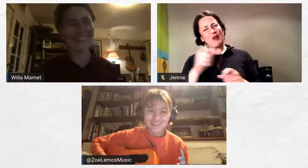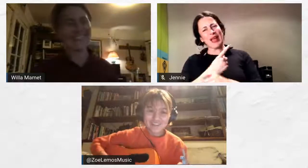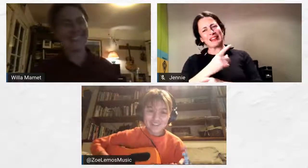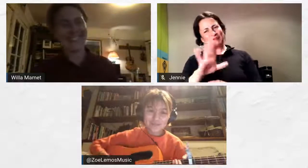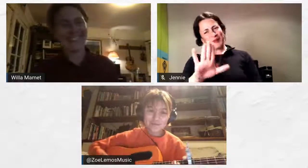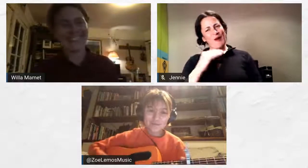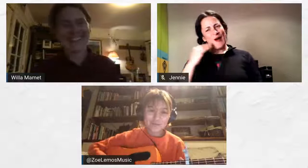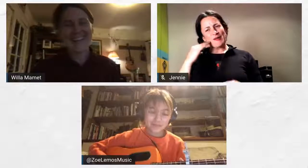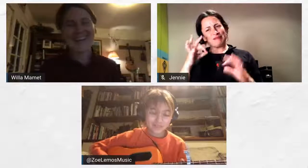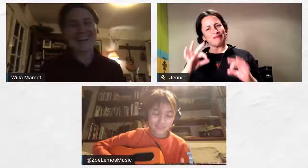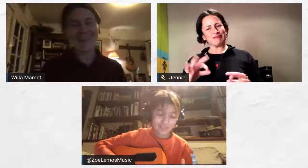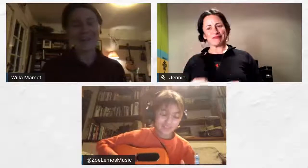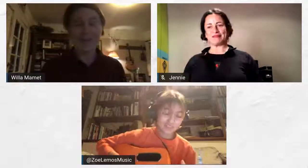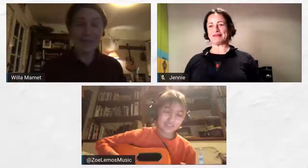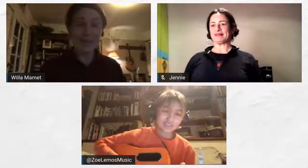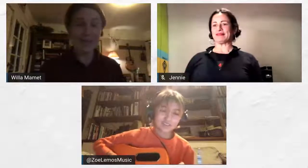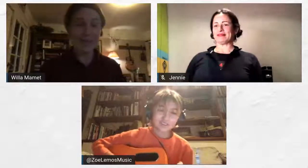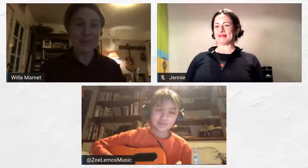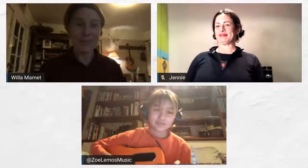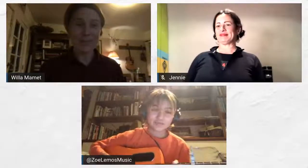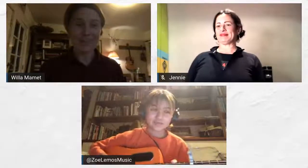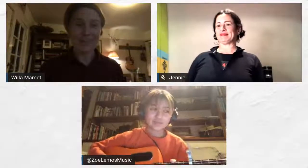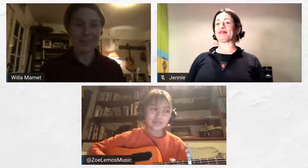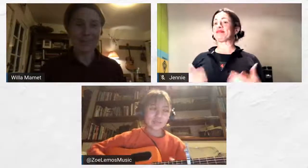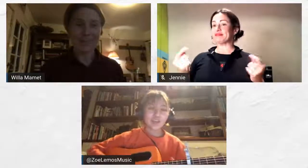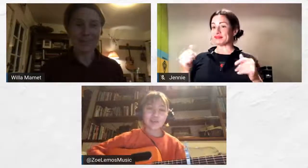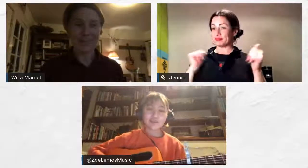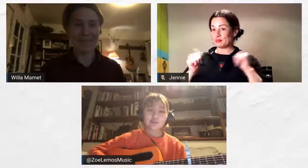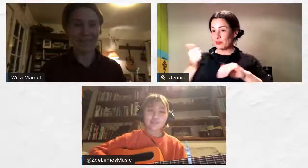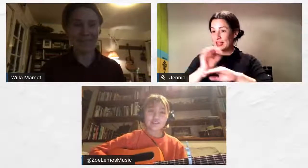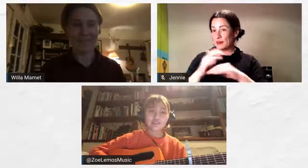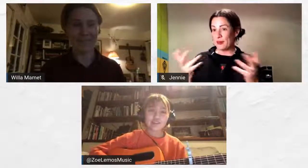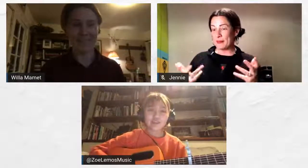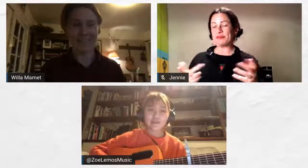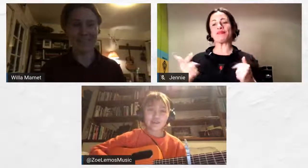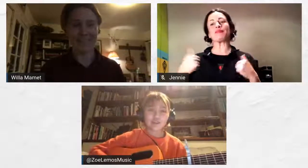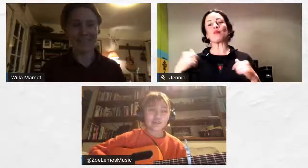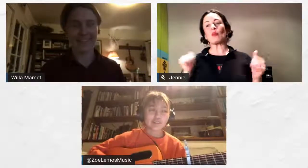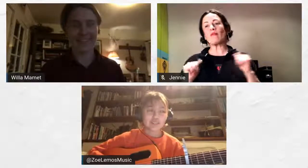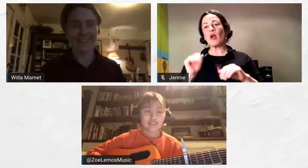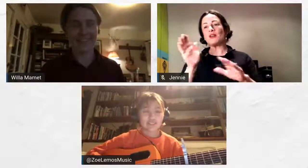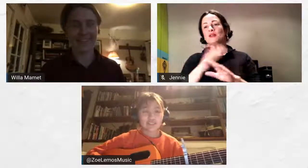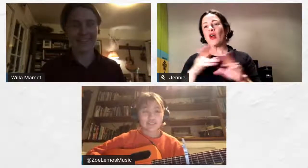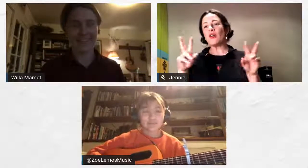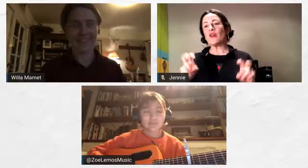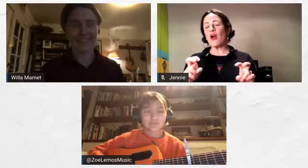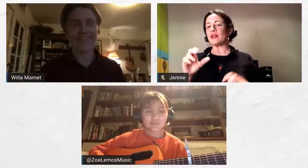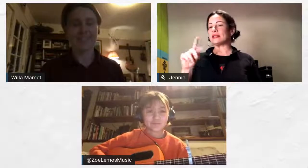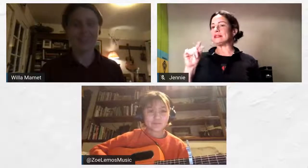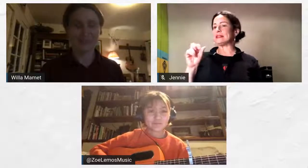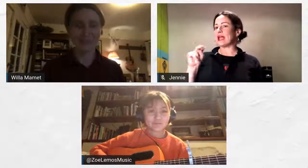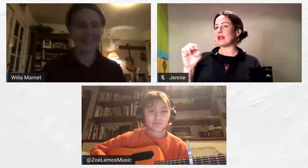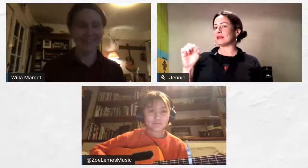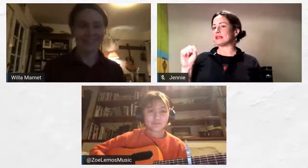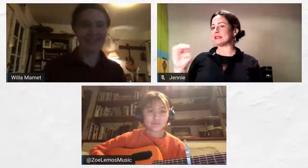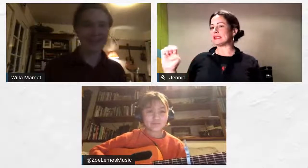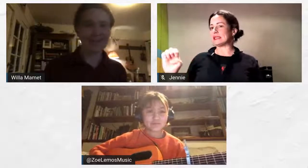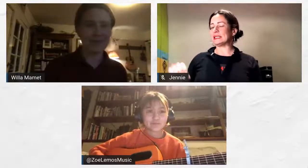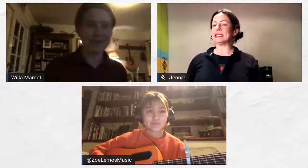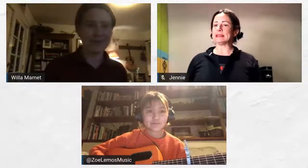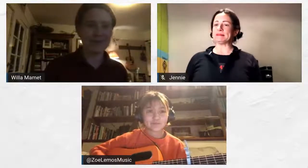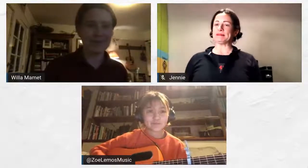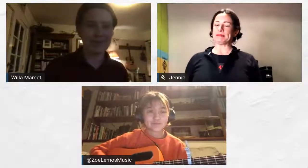random. Okay, so what are you going to play for us tonight? I'm going to play a song that I wrote called Tennessee. Sweet. All